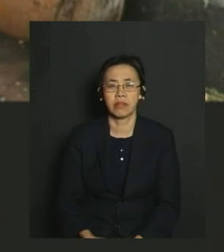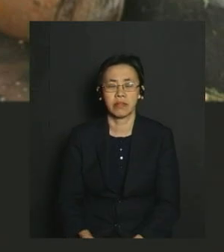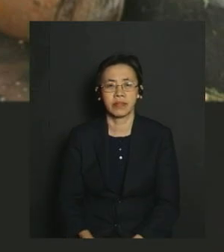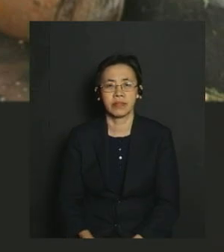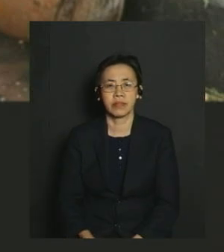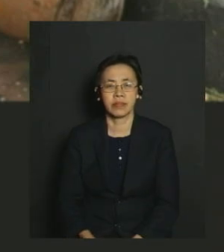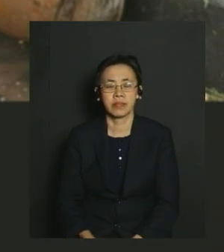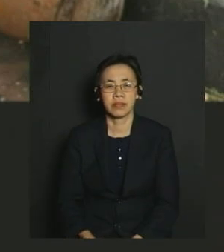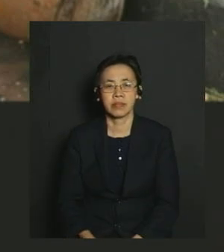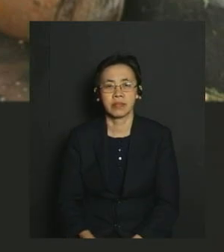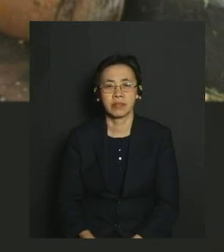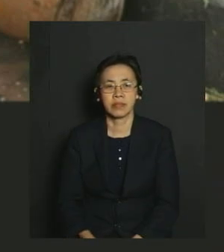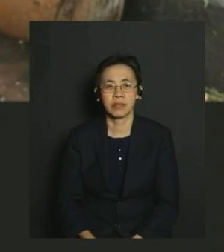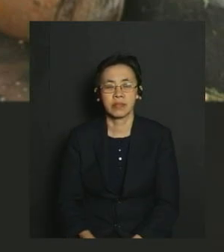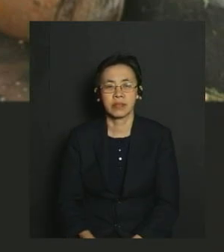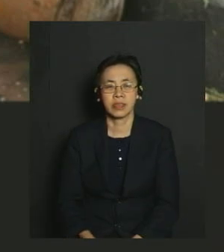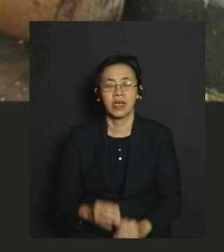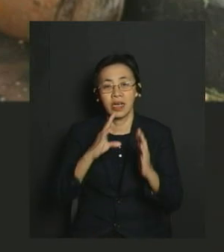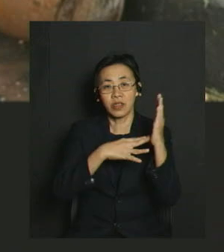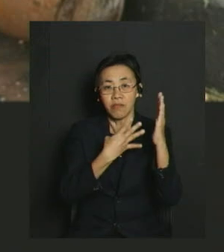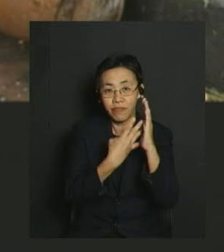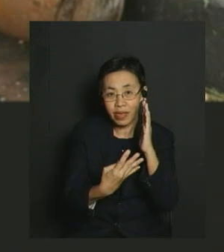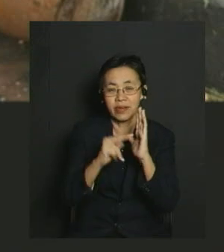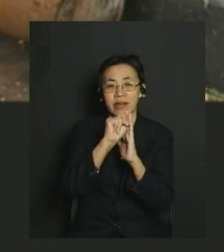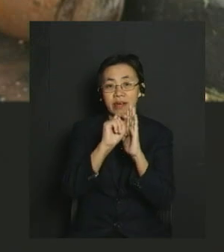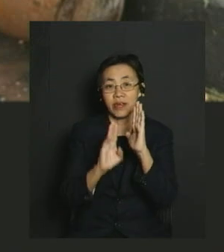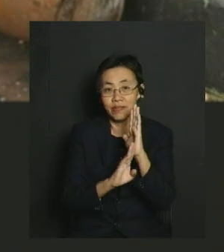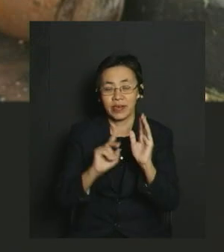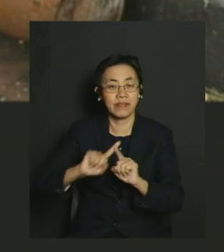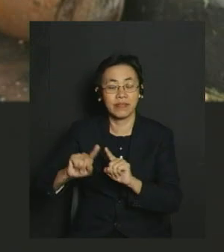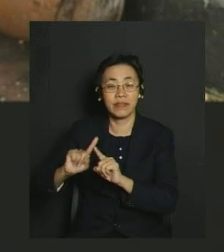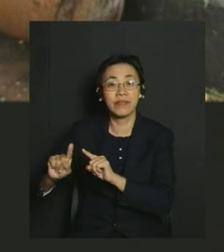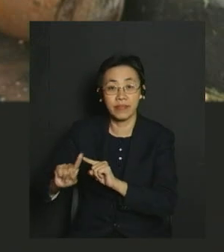policy, we see there are many